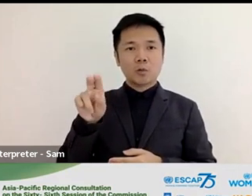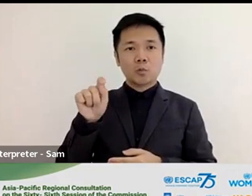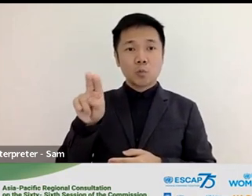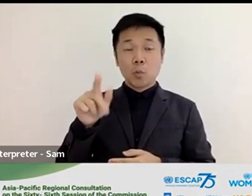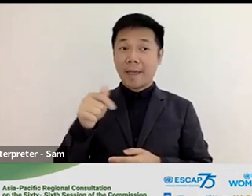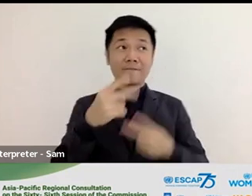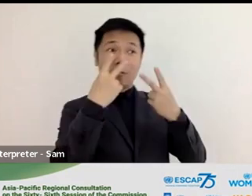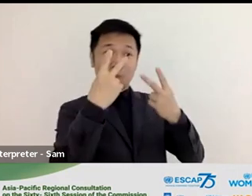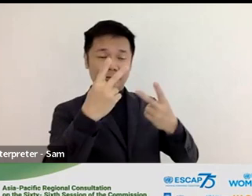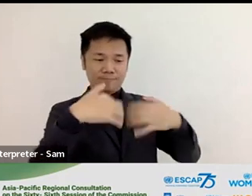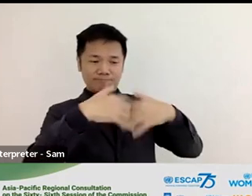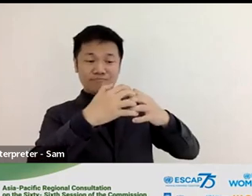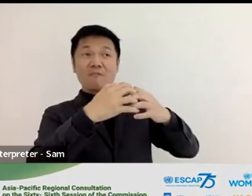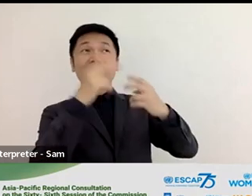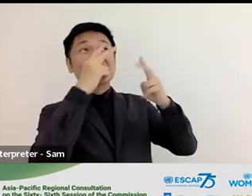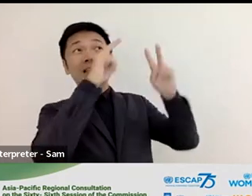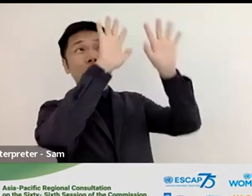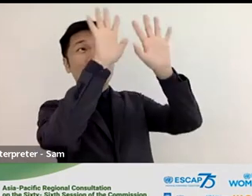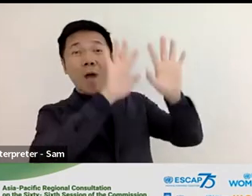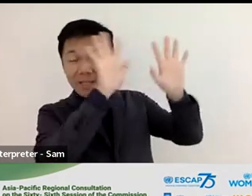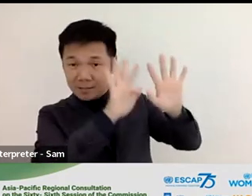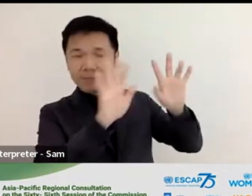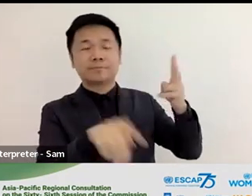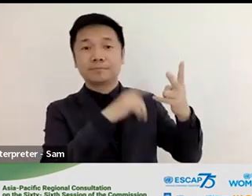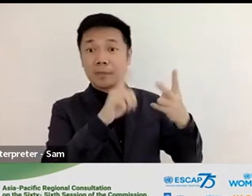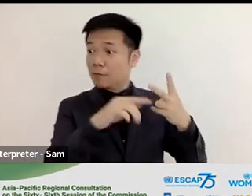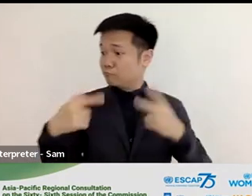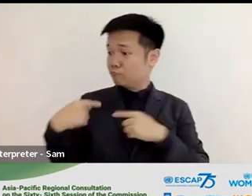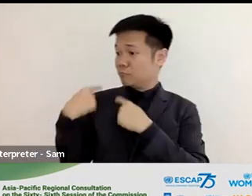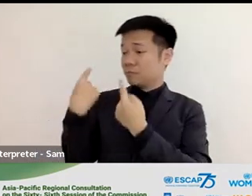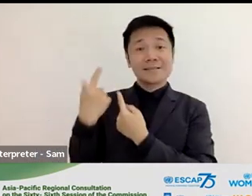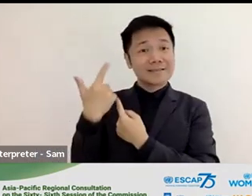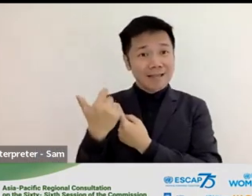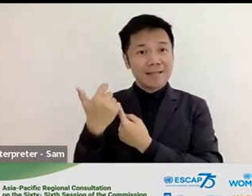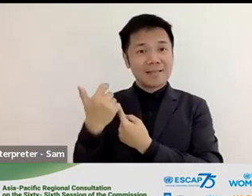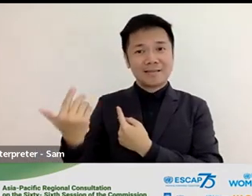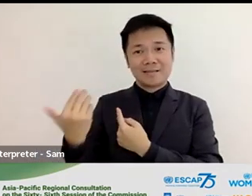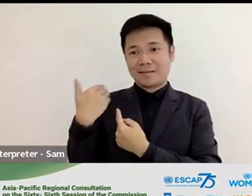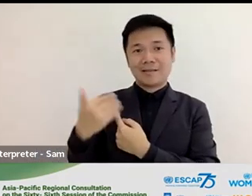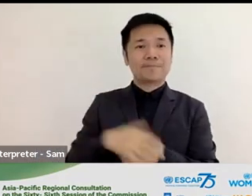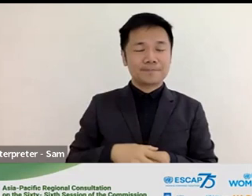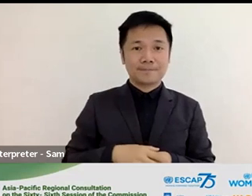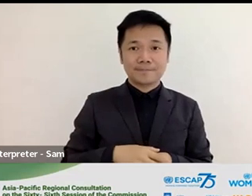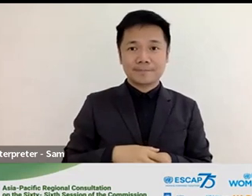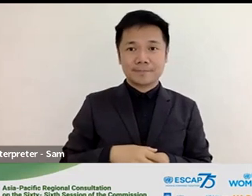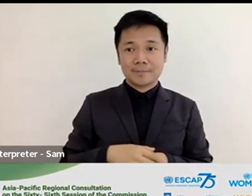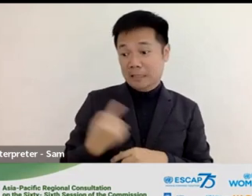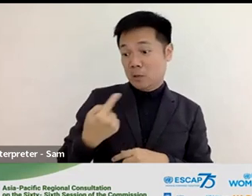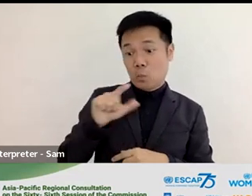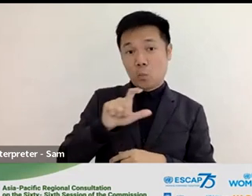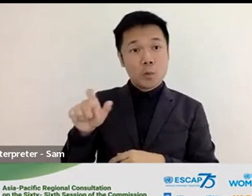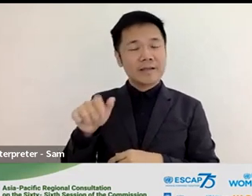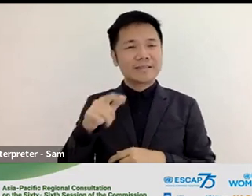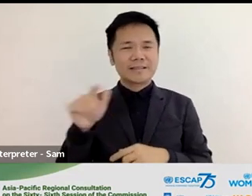platform. They're currently in operation since the weekend, tracking what has now become